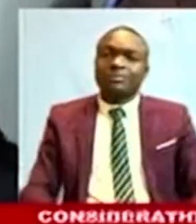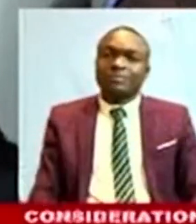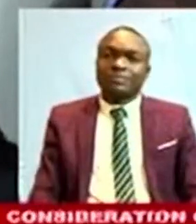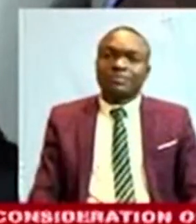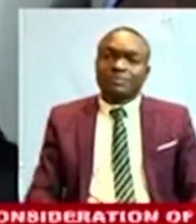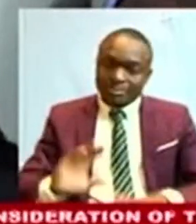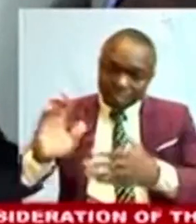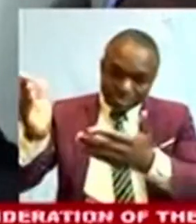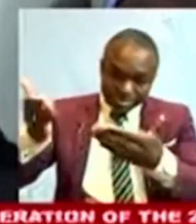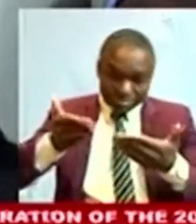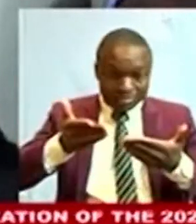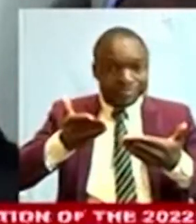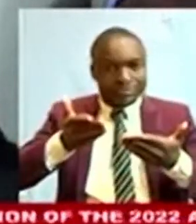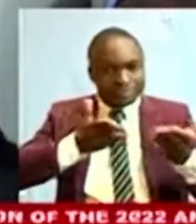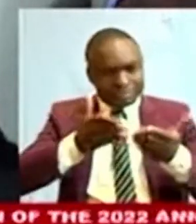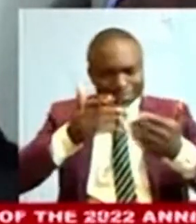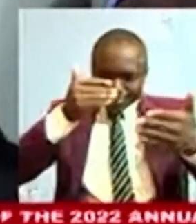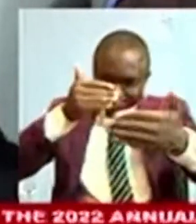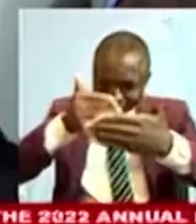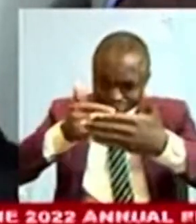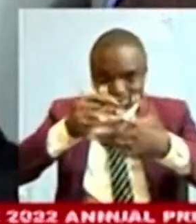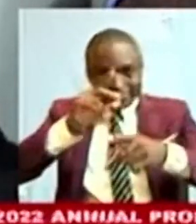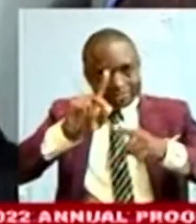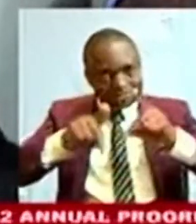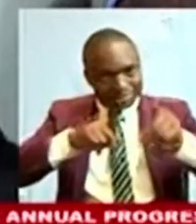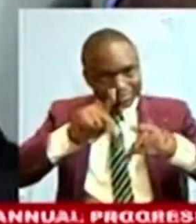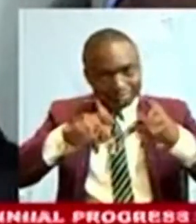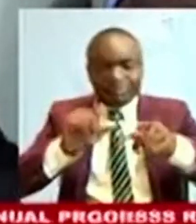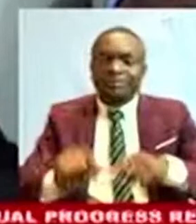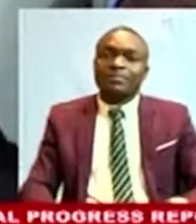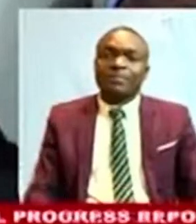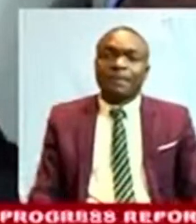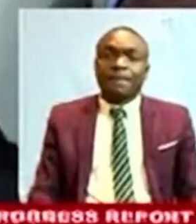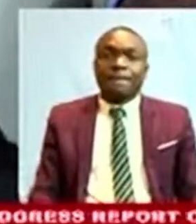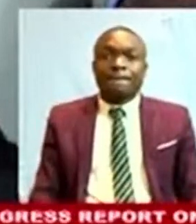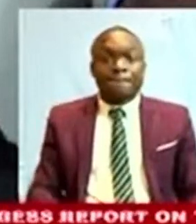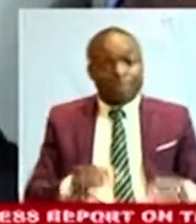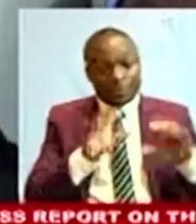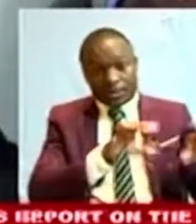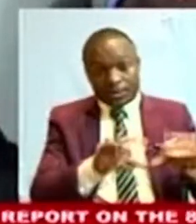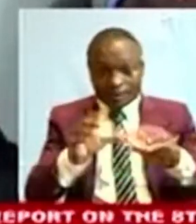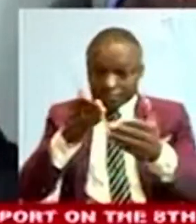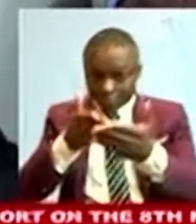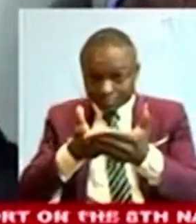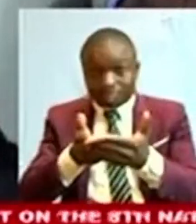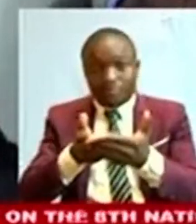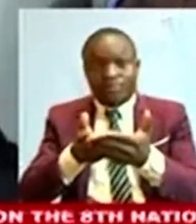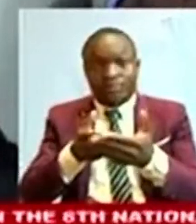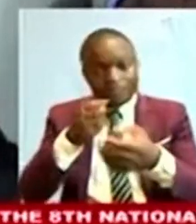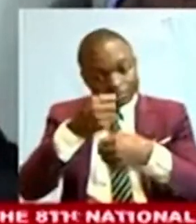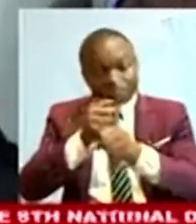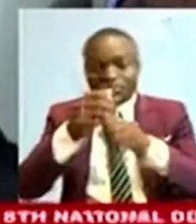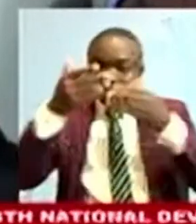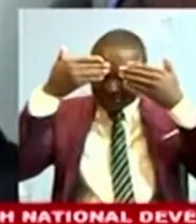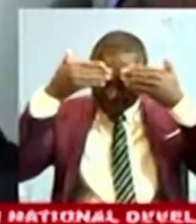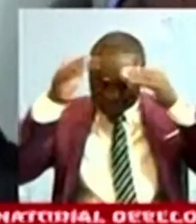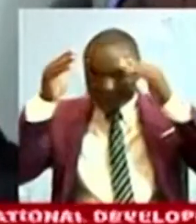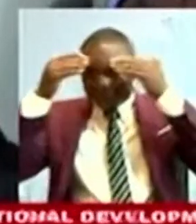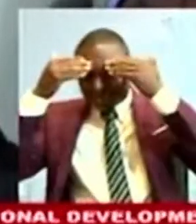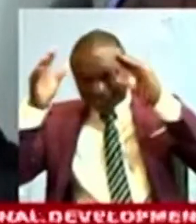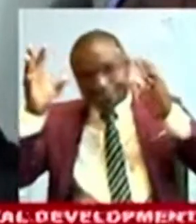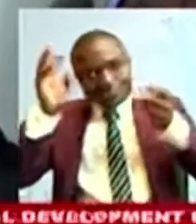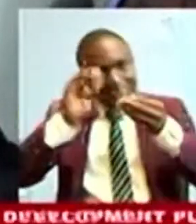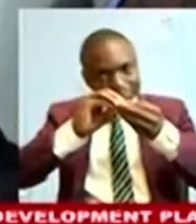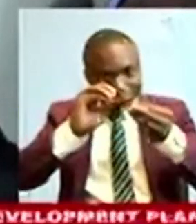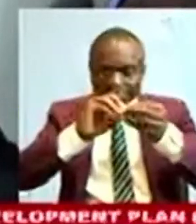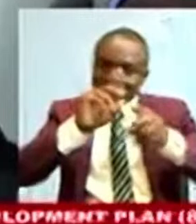bring the service as close to the people as possible. And in doing so, create more awareness, and more people will seek